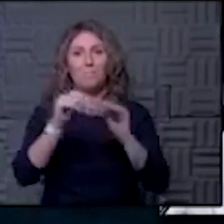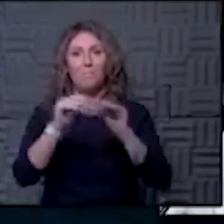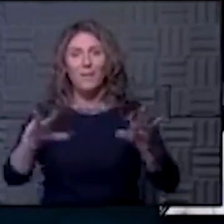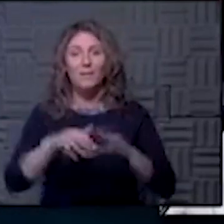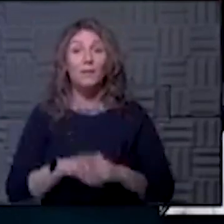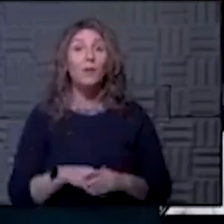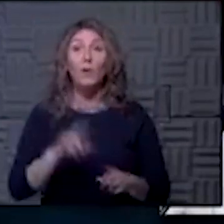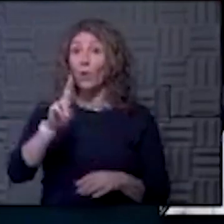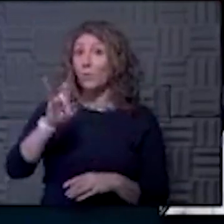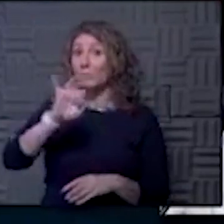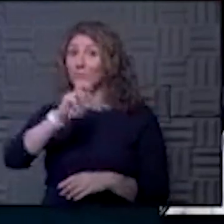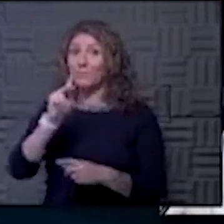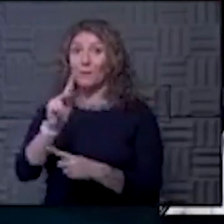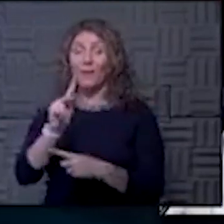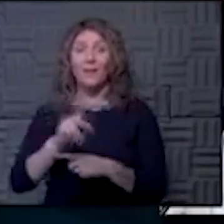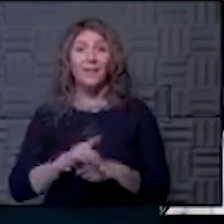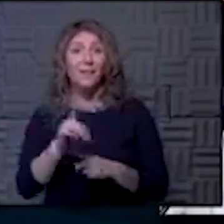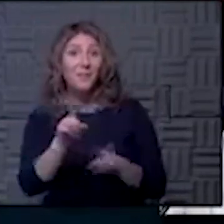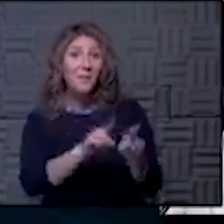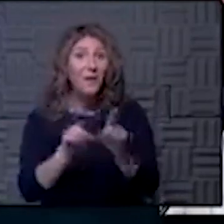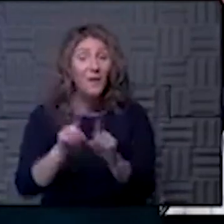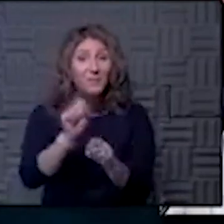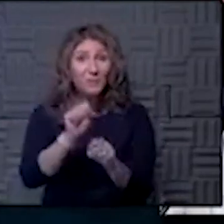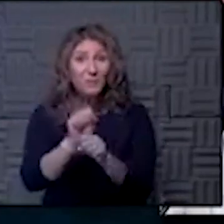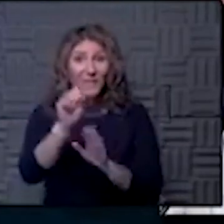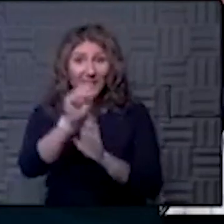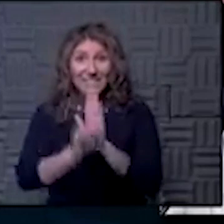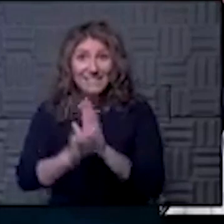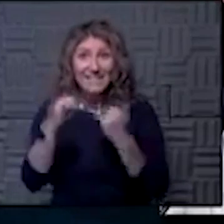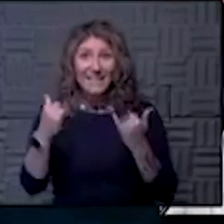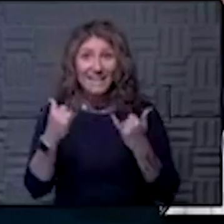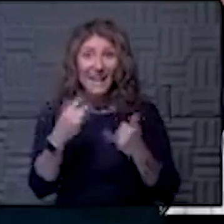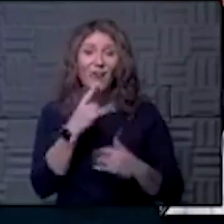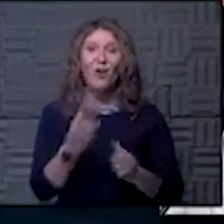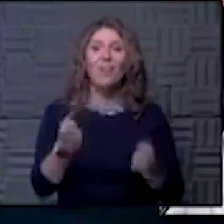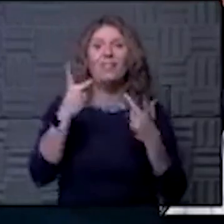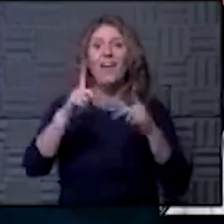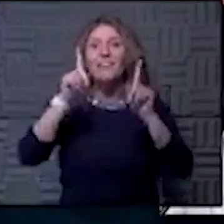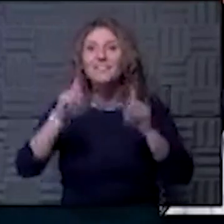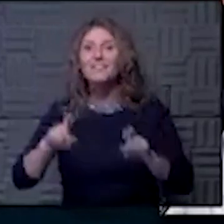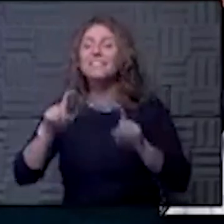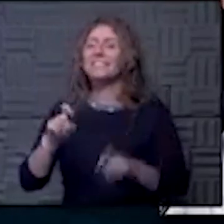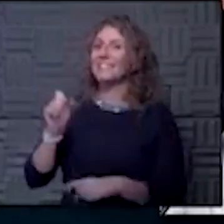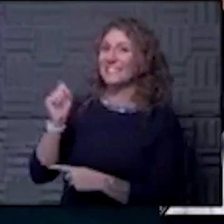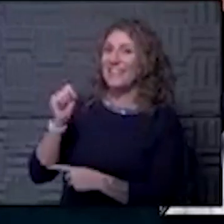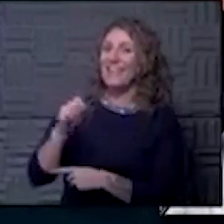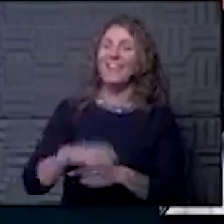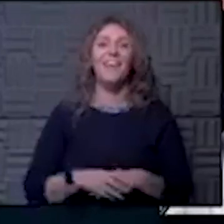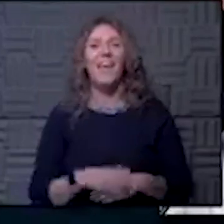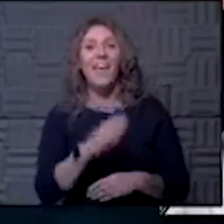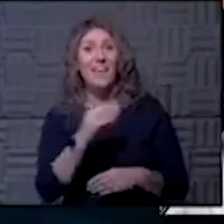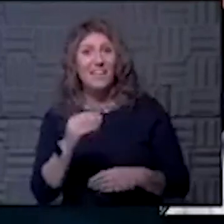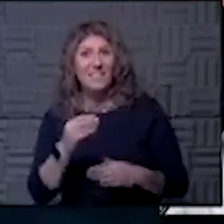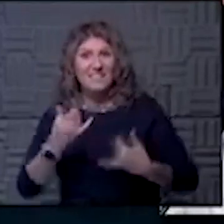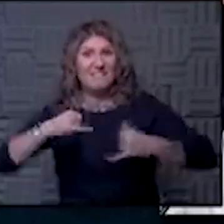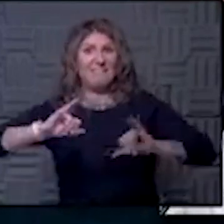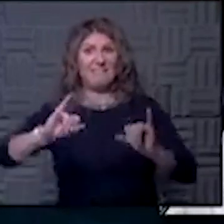Couldry, absolutely. You're also doing some work for the state now. I know we're trying to do a lot of testing, and we still have some capacity